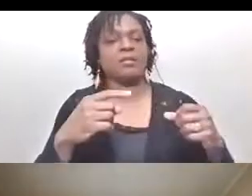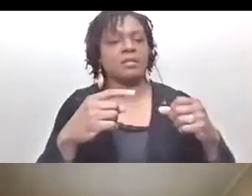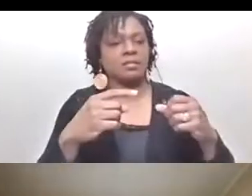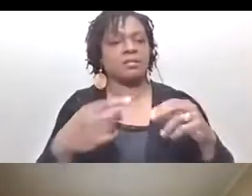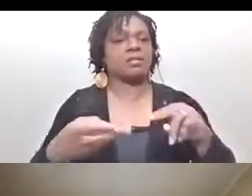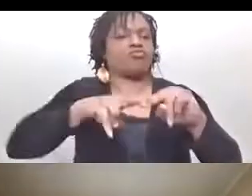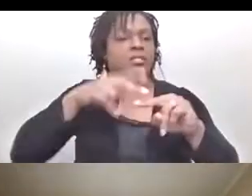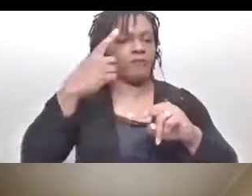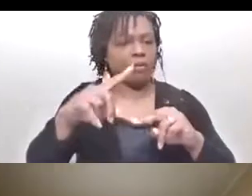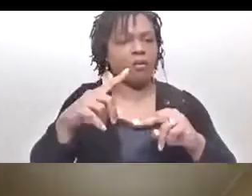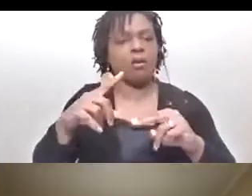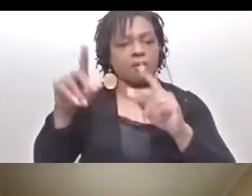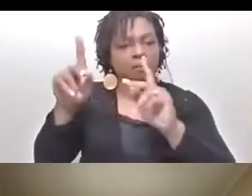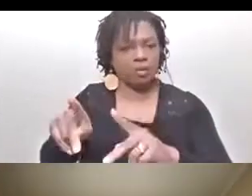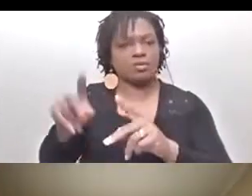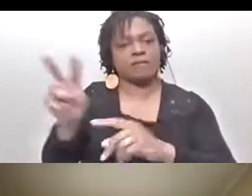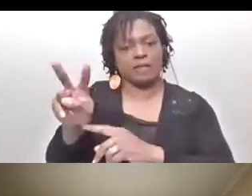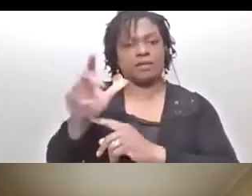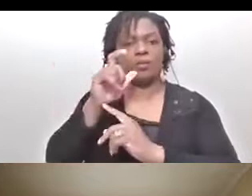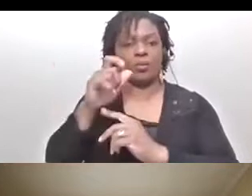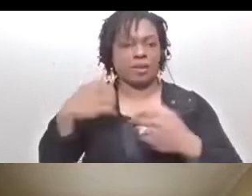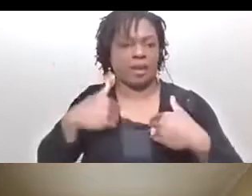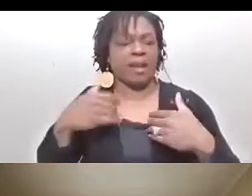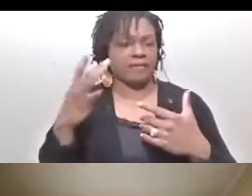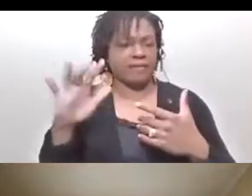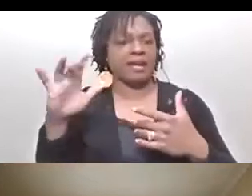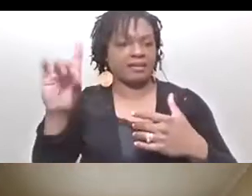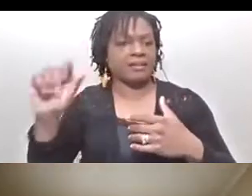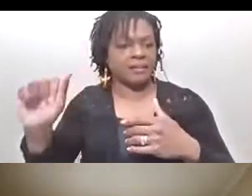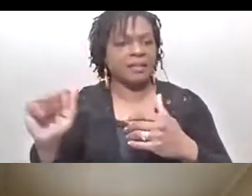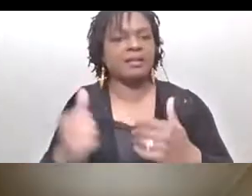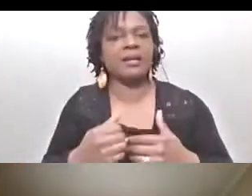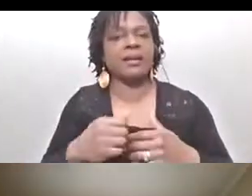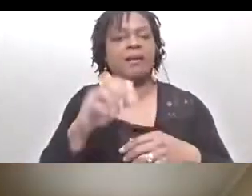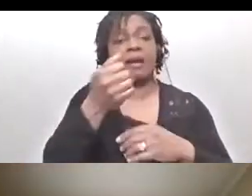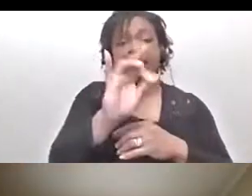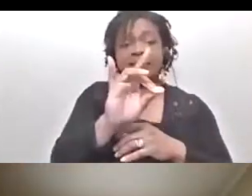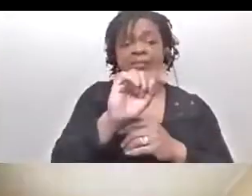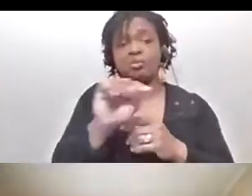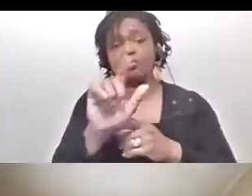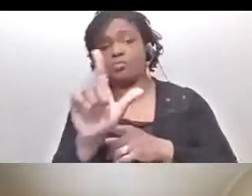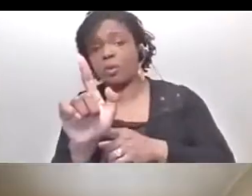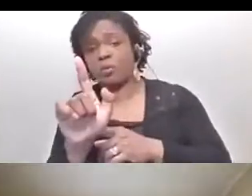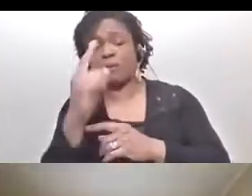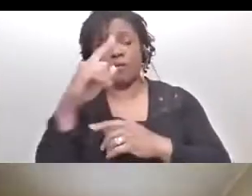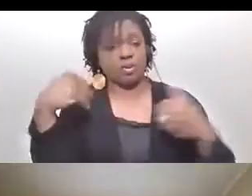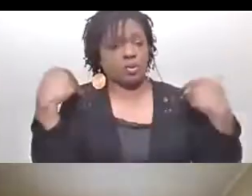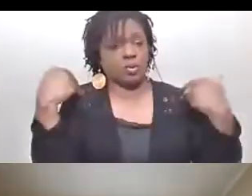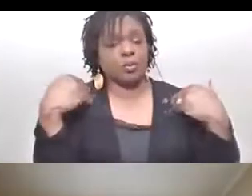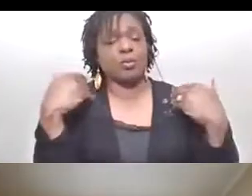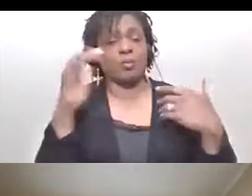have ages 18 to 21 for youth where they remove the force, fraud,